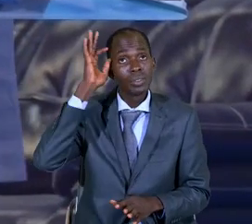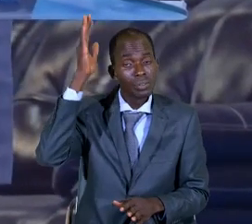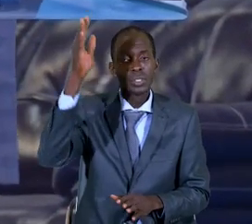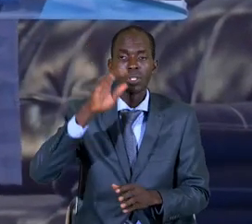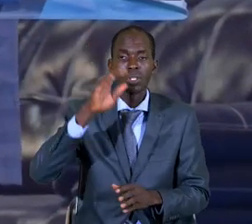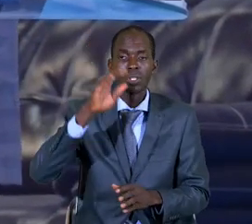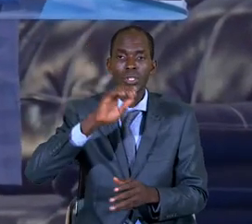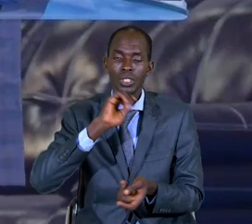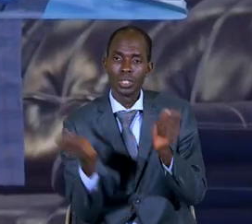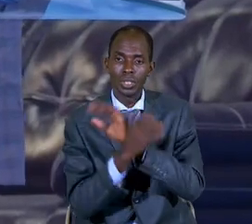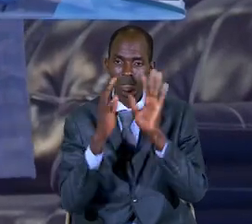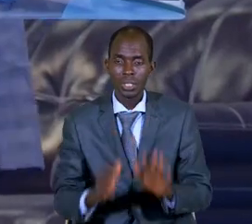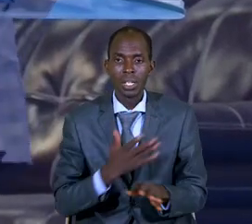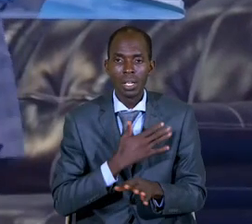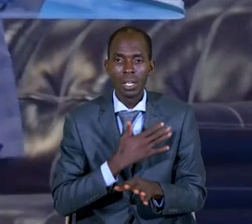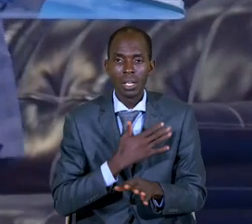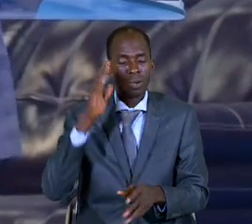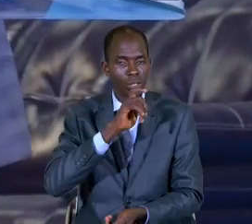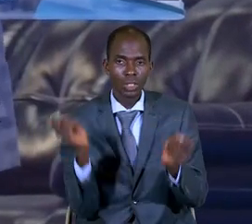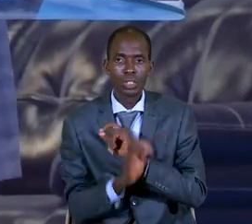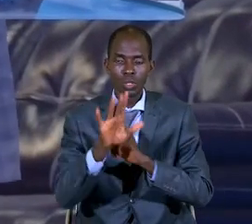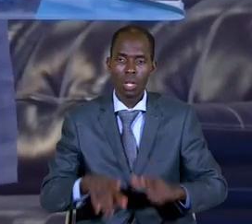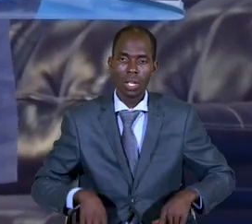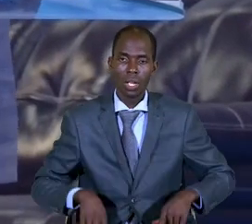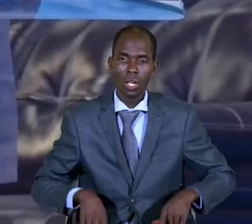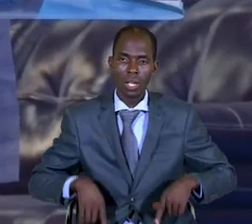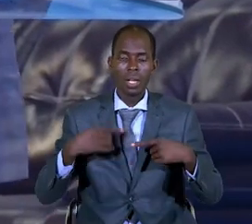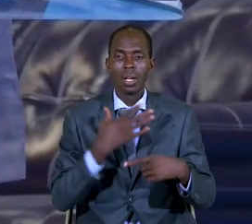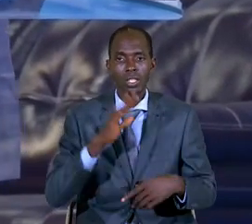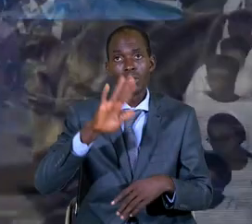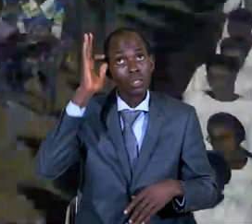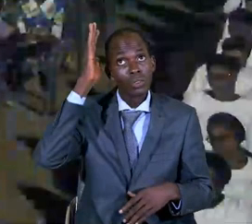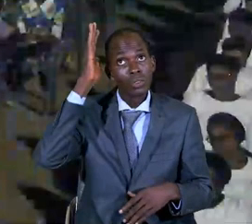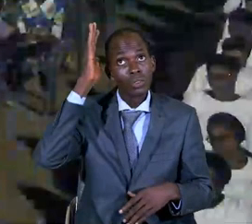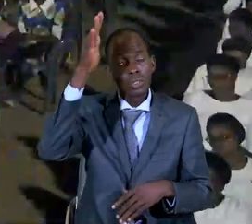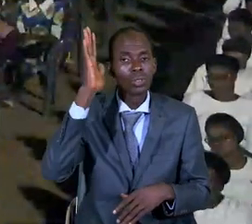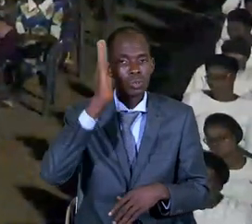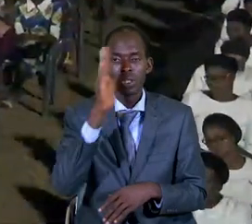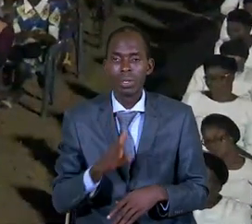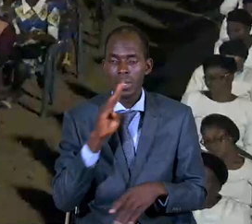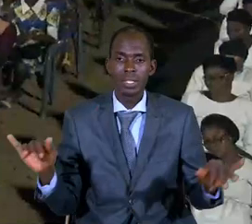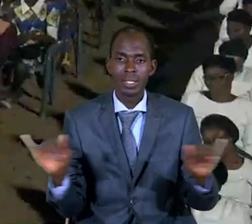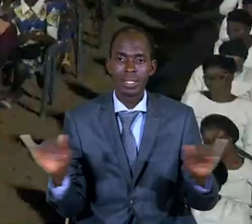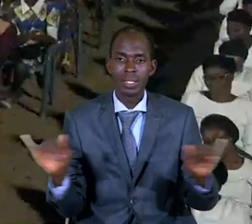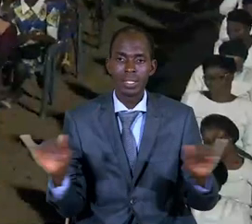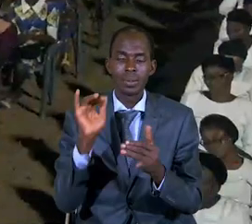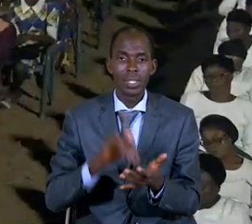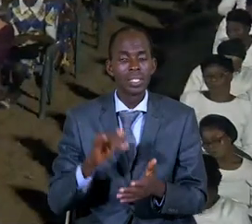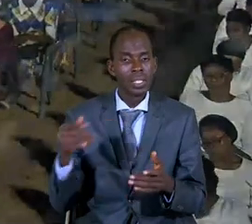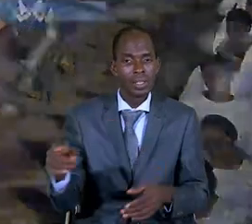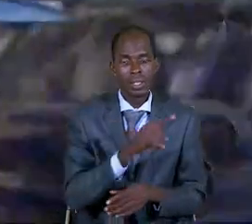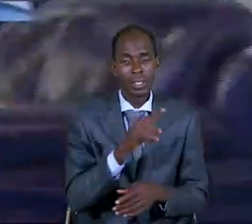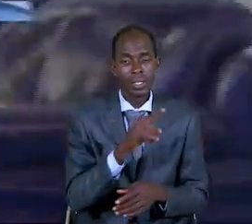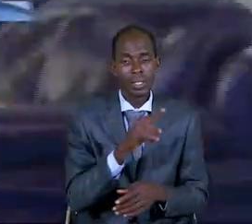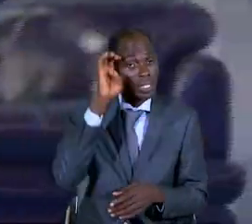your life and reform your destiny, and you'll never be the same again. He came to Jesus.